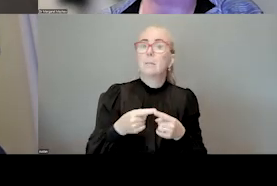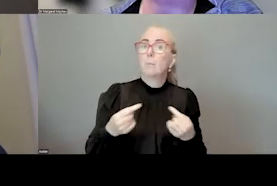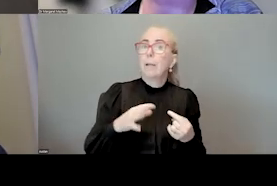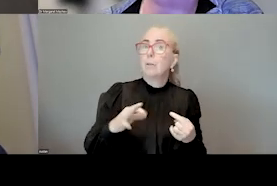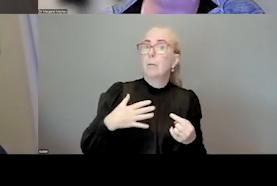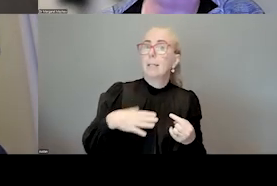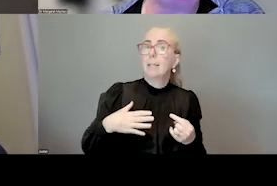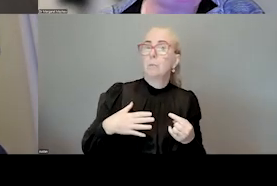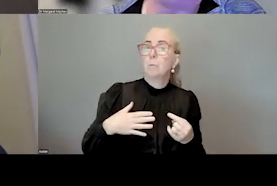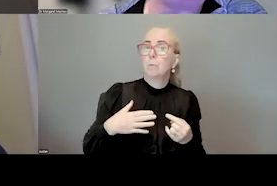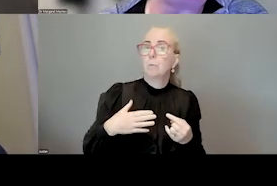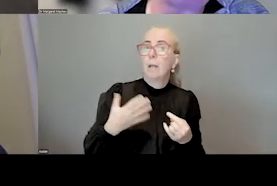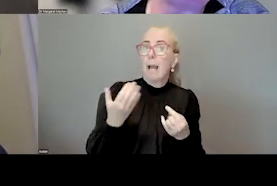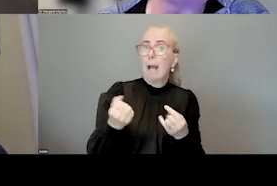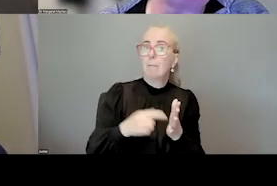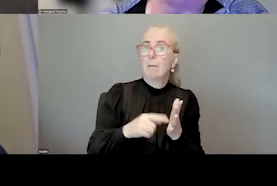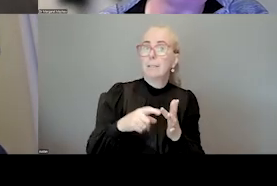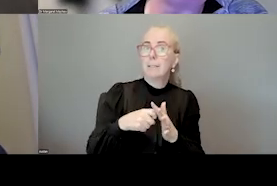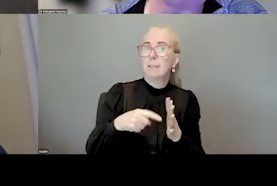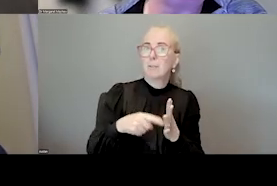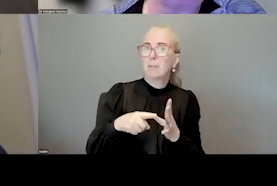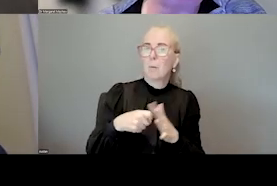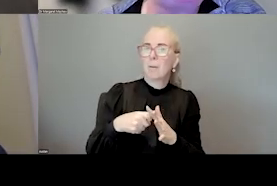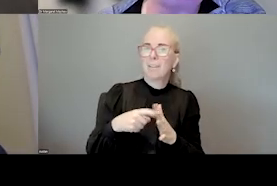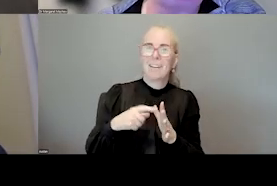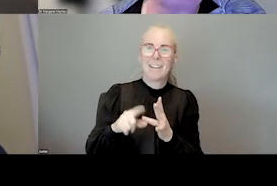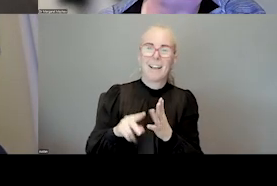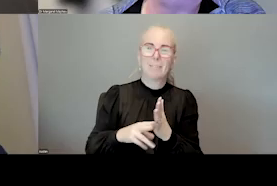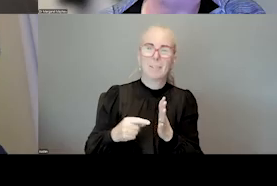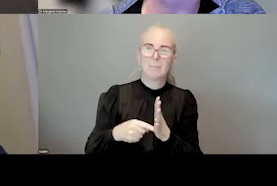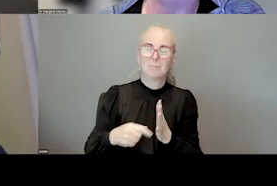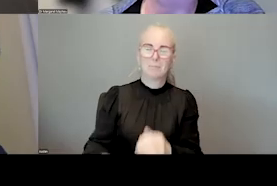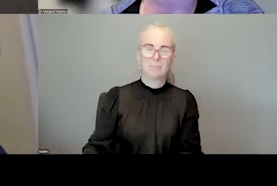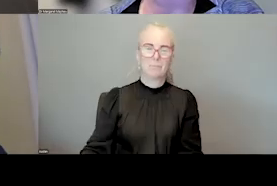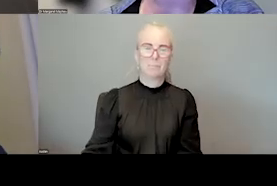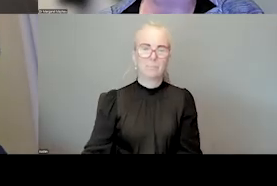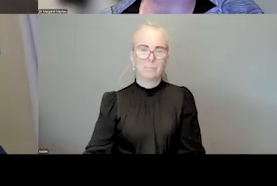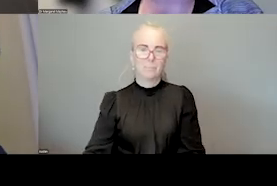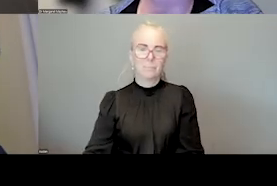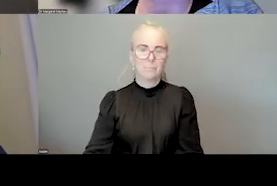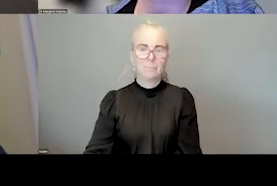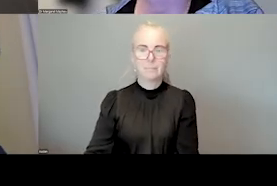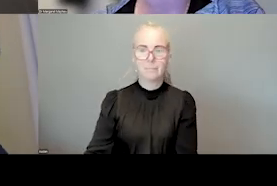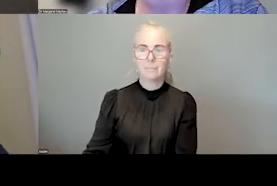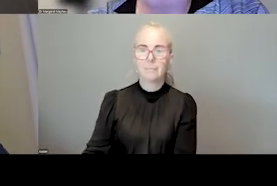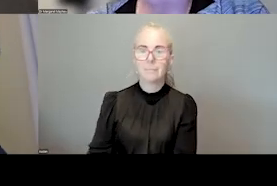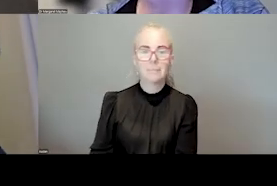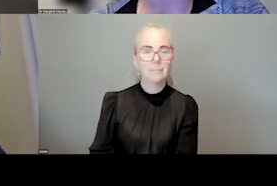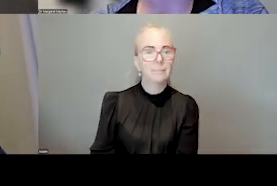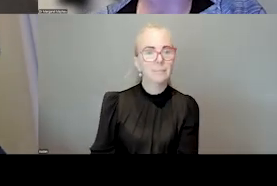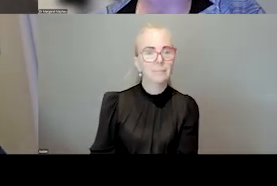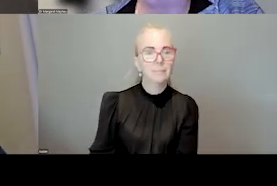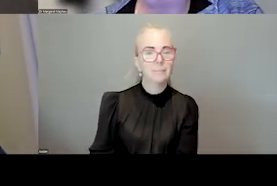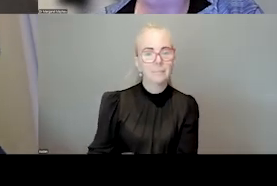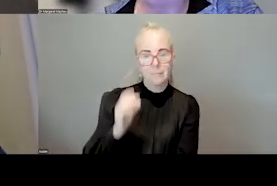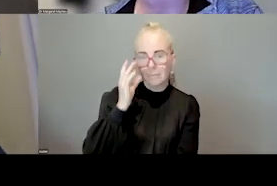Thank you for that. And then I think the next slide is in a pale mauve version of our, I kept